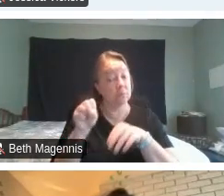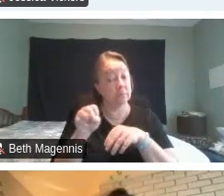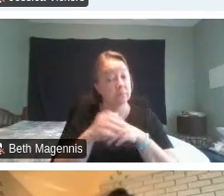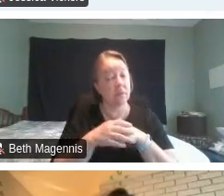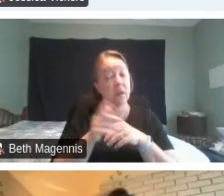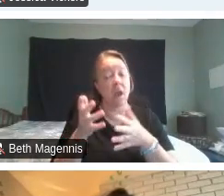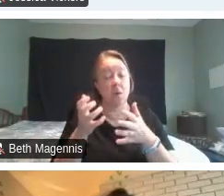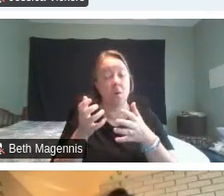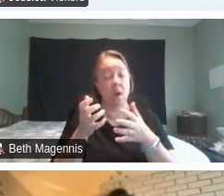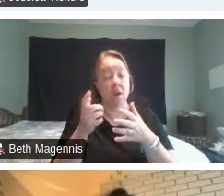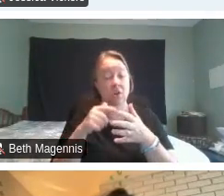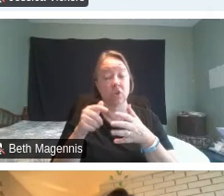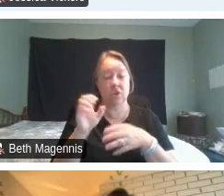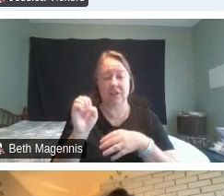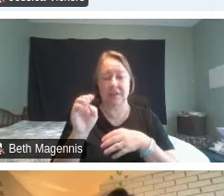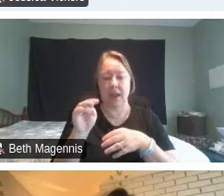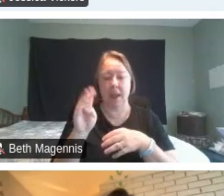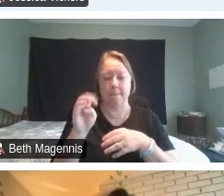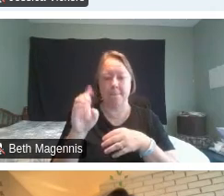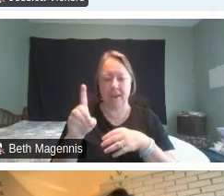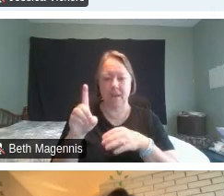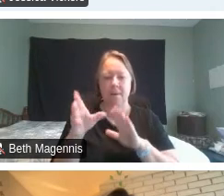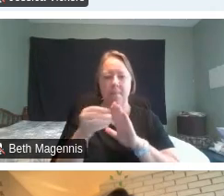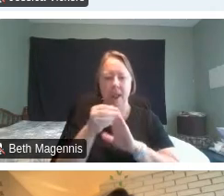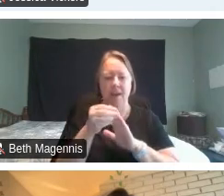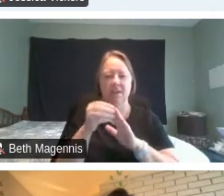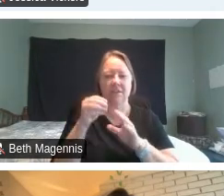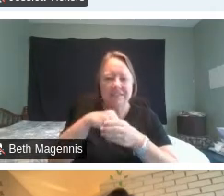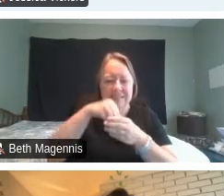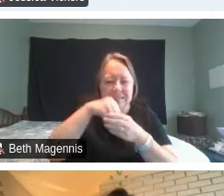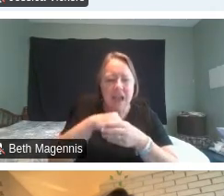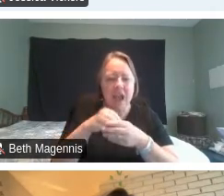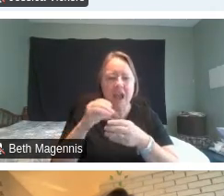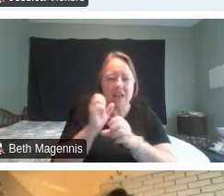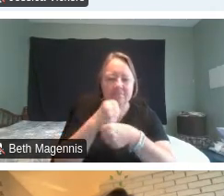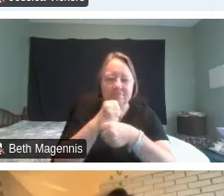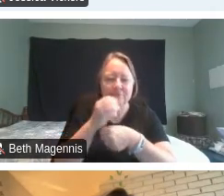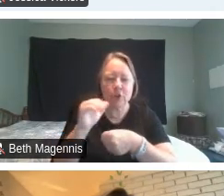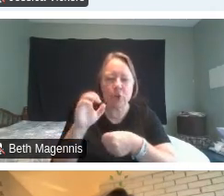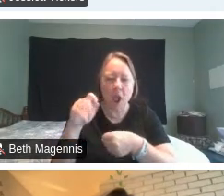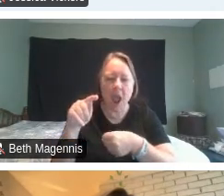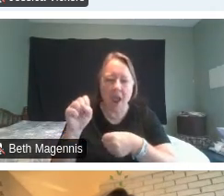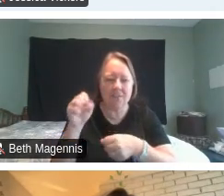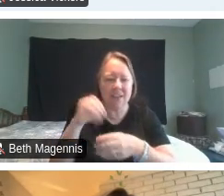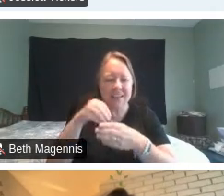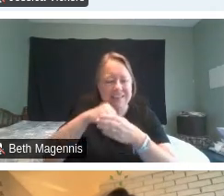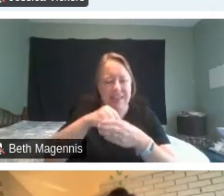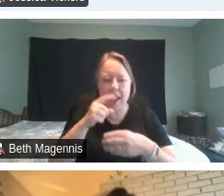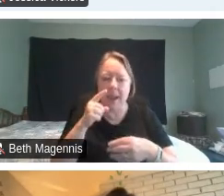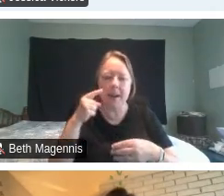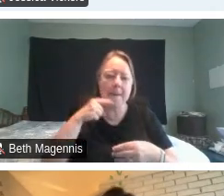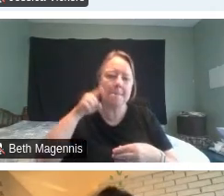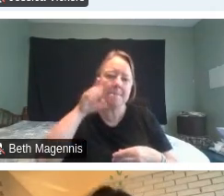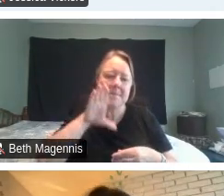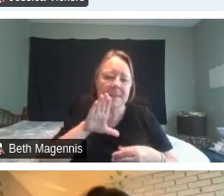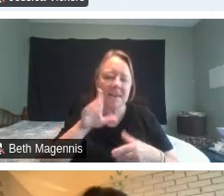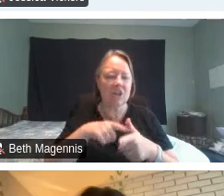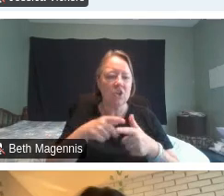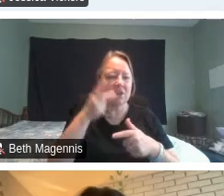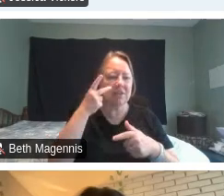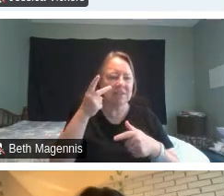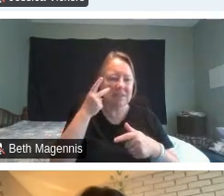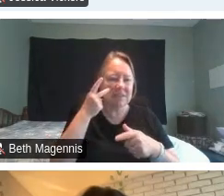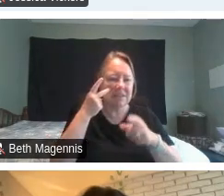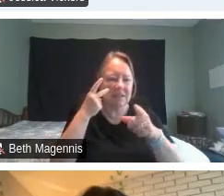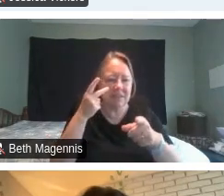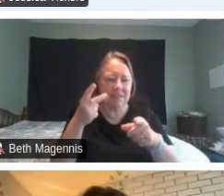like to embed the magnets in a craft material. So I embedded that in a bee, and then you can see the wind magnet event block